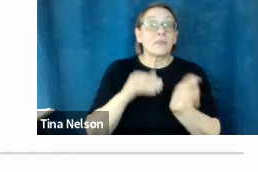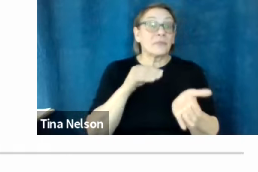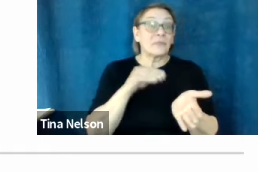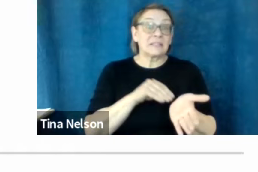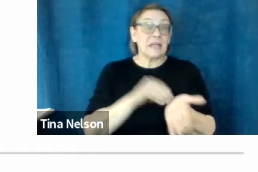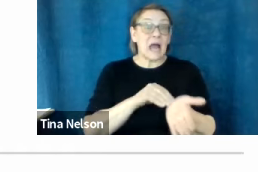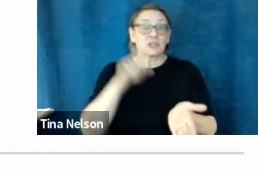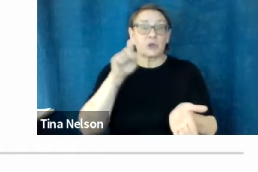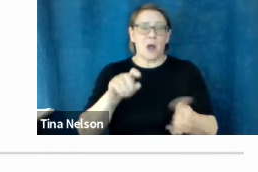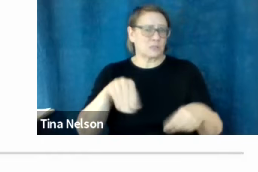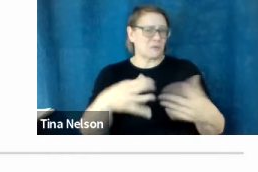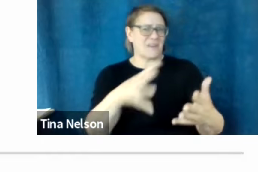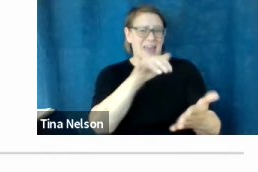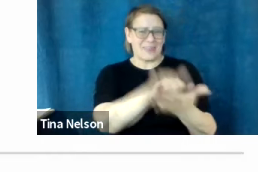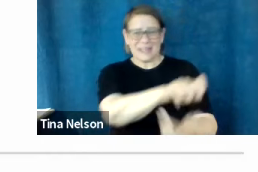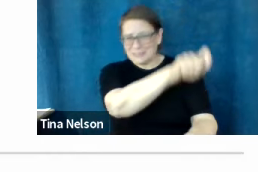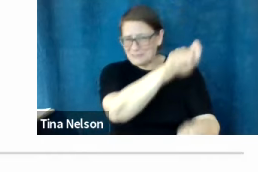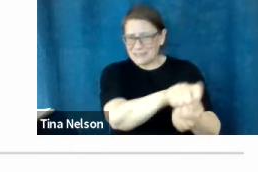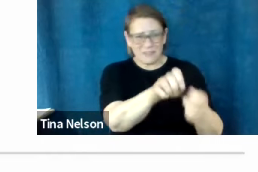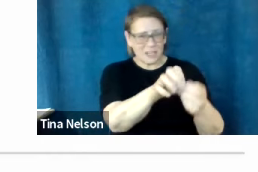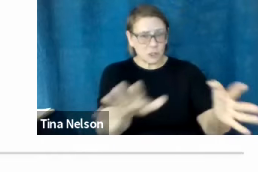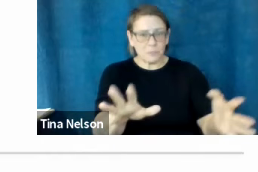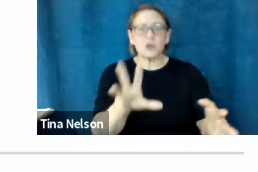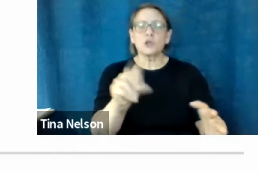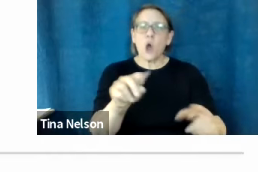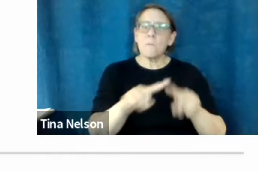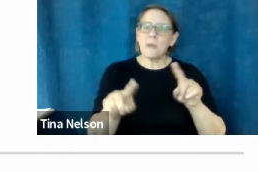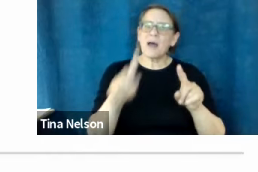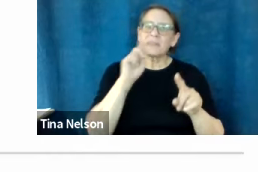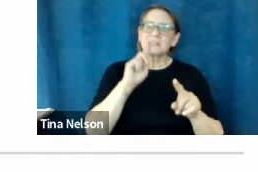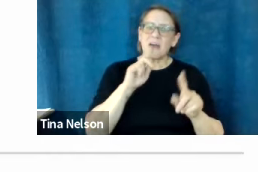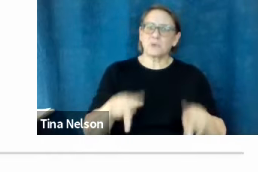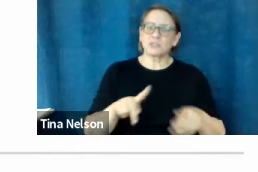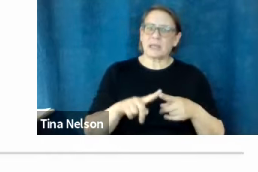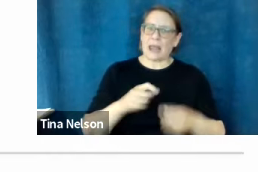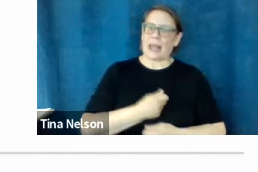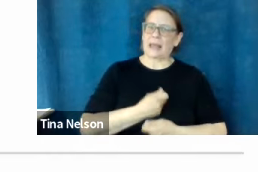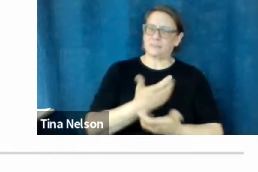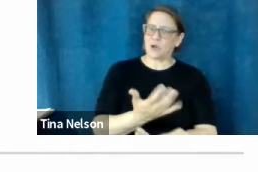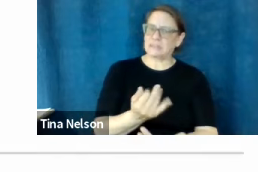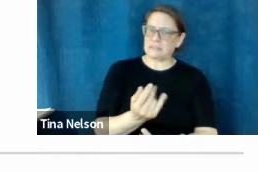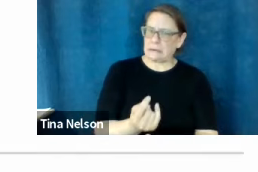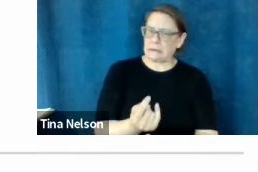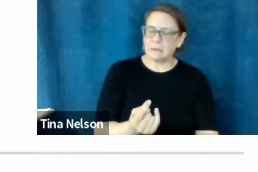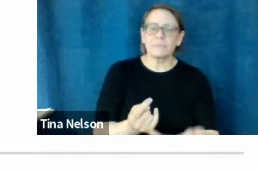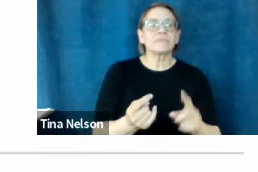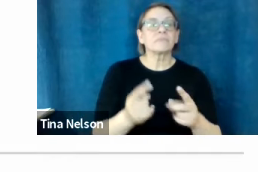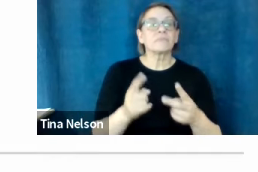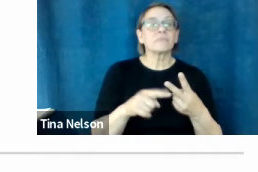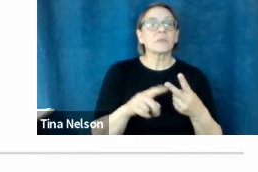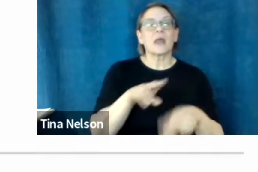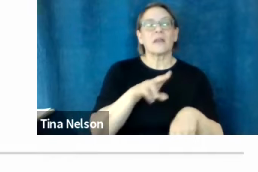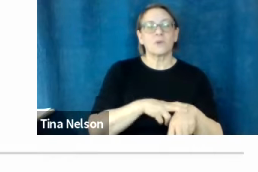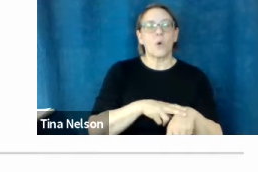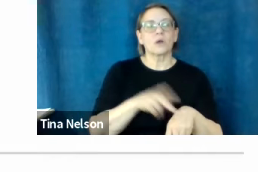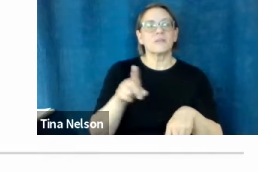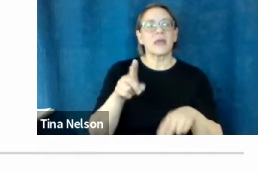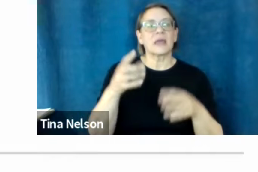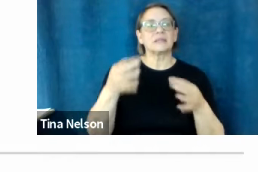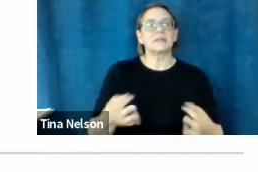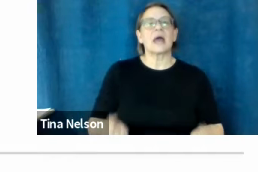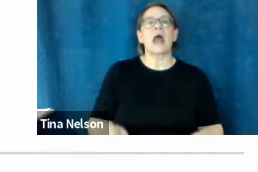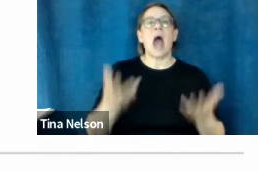must provide that particular interpreter, but they certainly have the right to express it. And certainly the deaf patient can decide how much personal